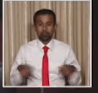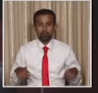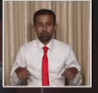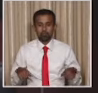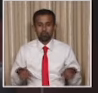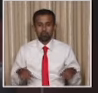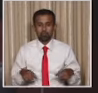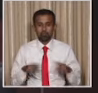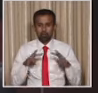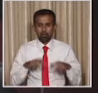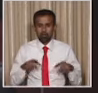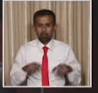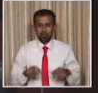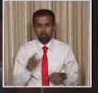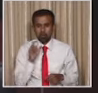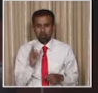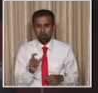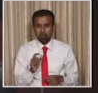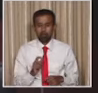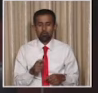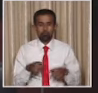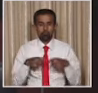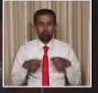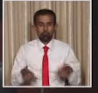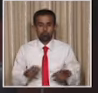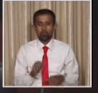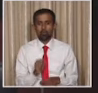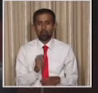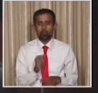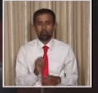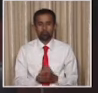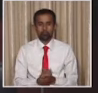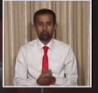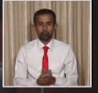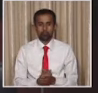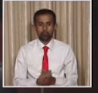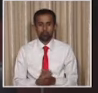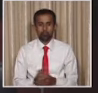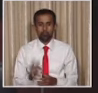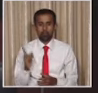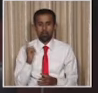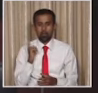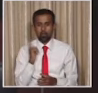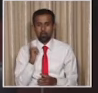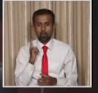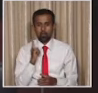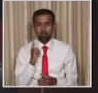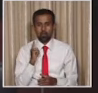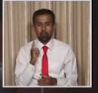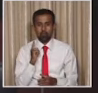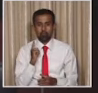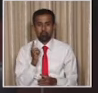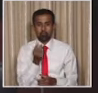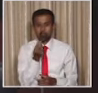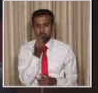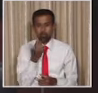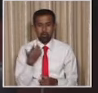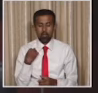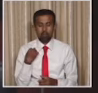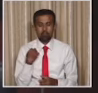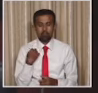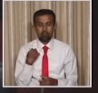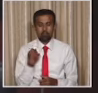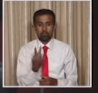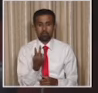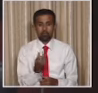which said that the armed forces for food and for uniforms in 2022-2024 had